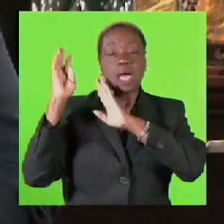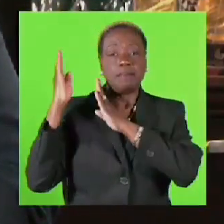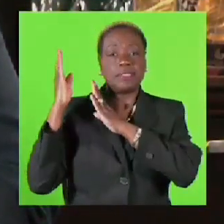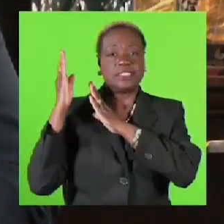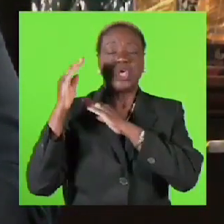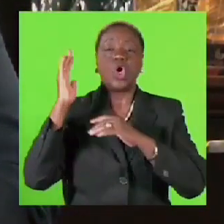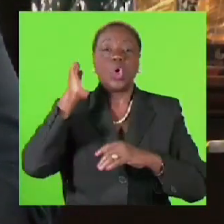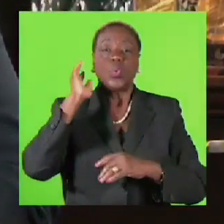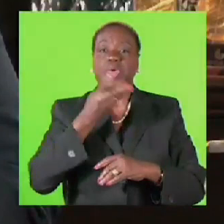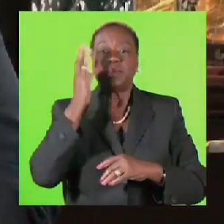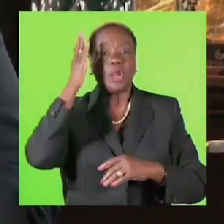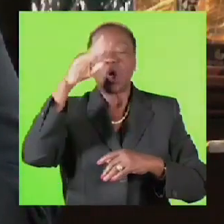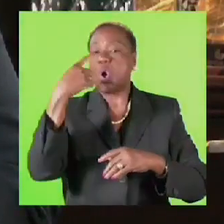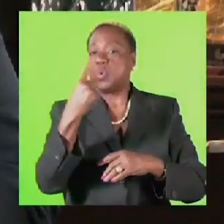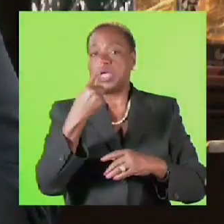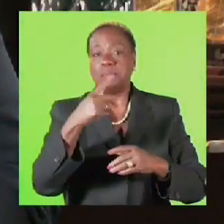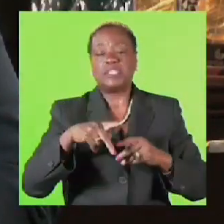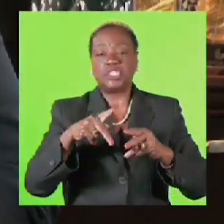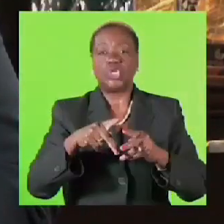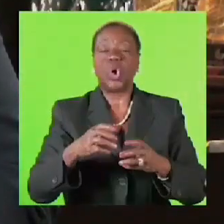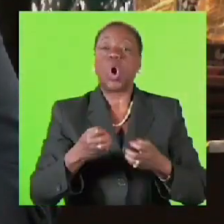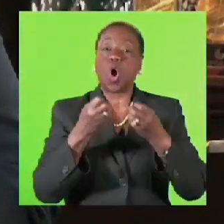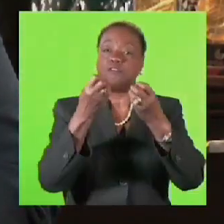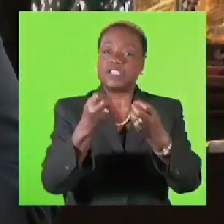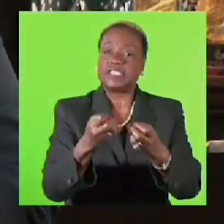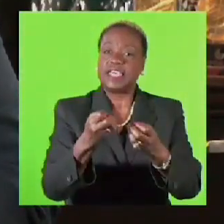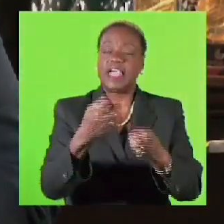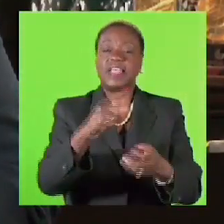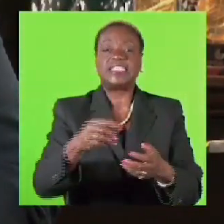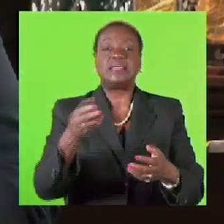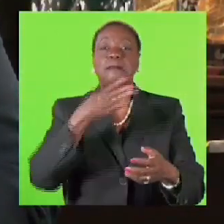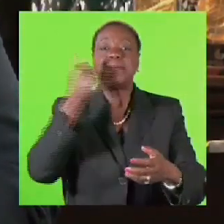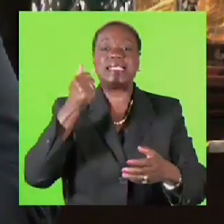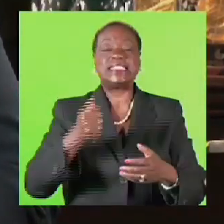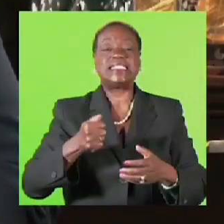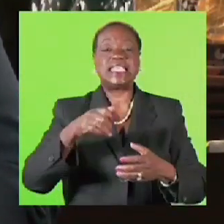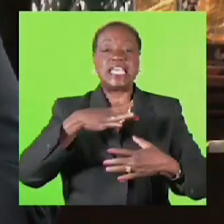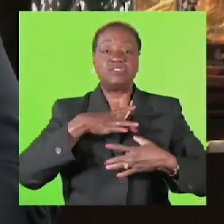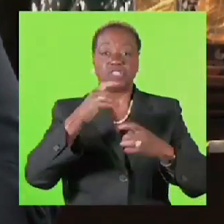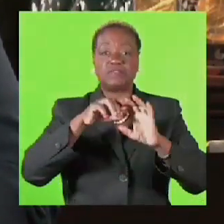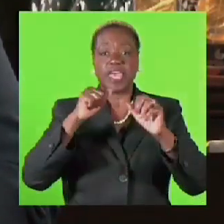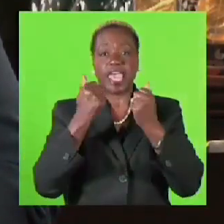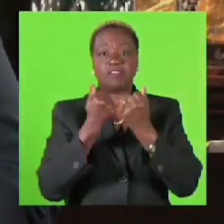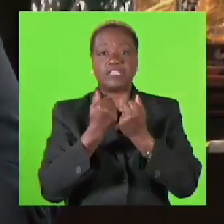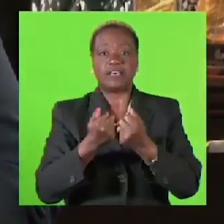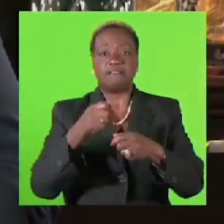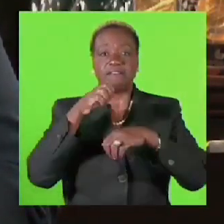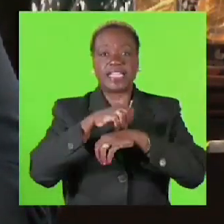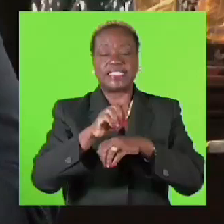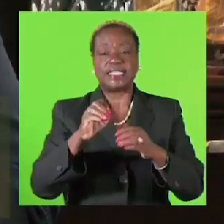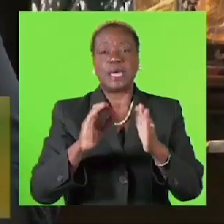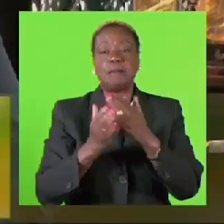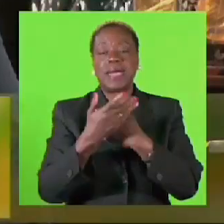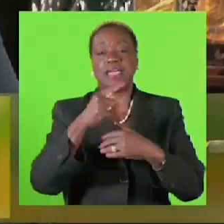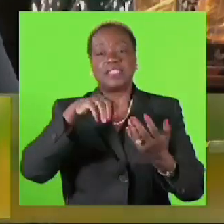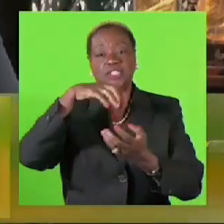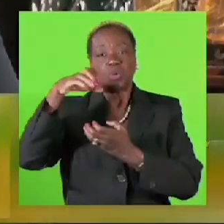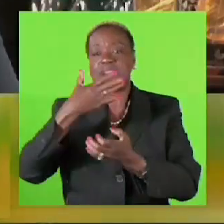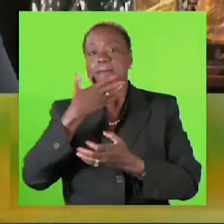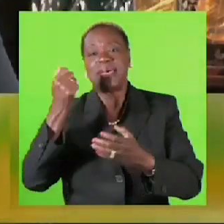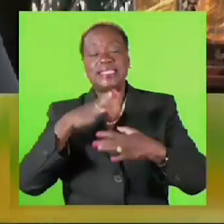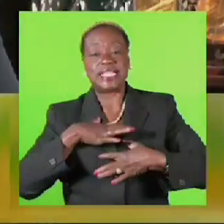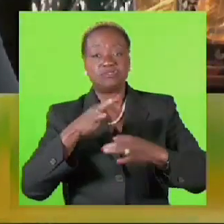will only pursue offers that are in the best interest of the residents of the areas affected by the storm and in the